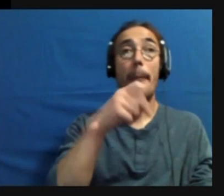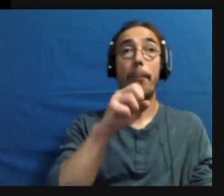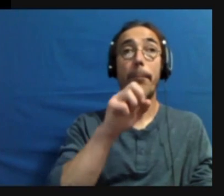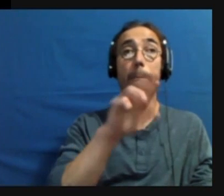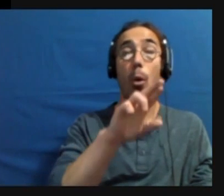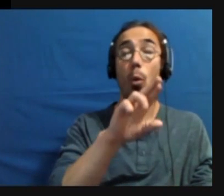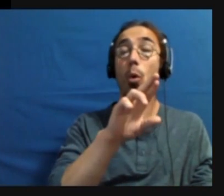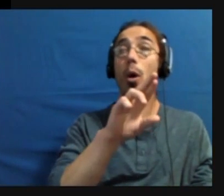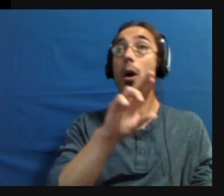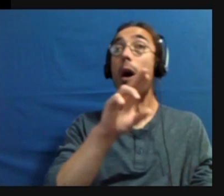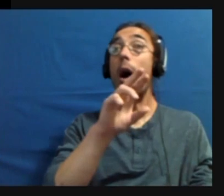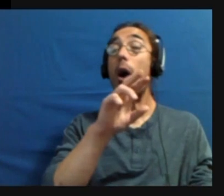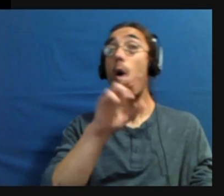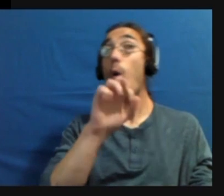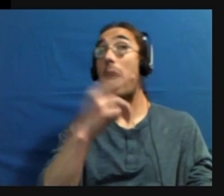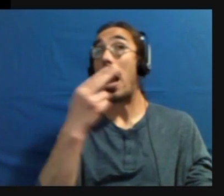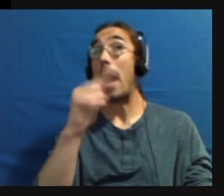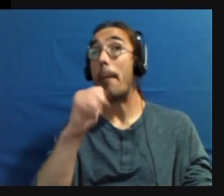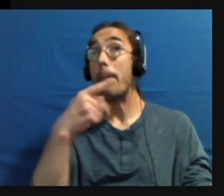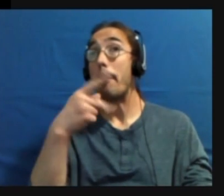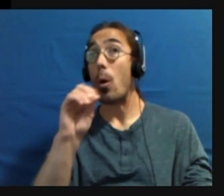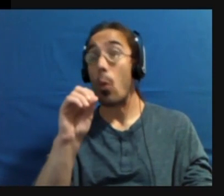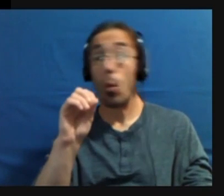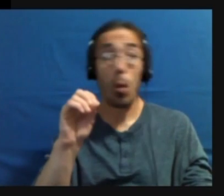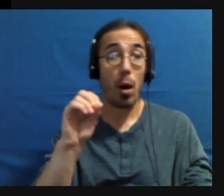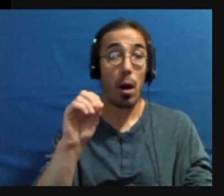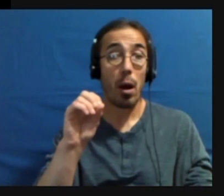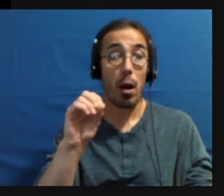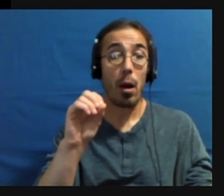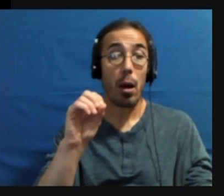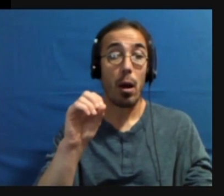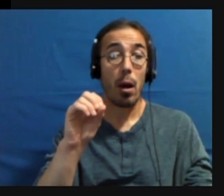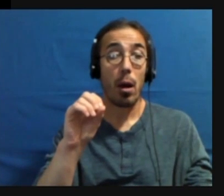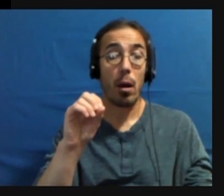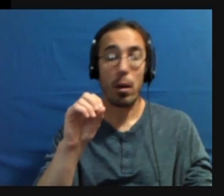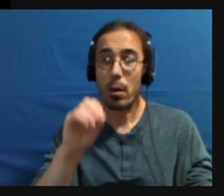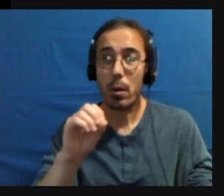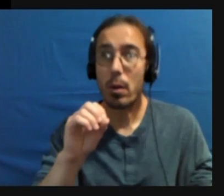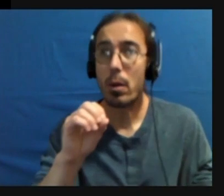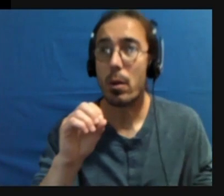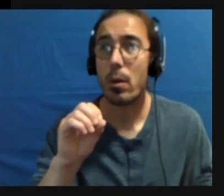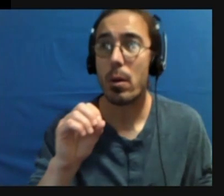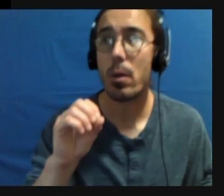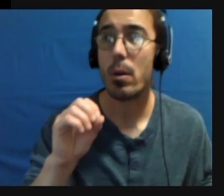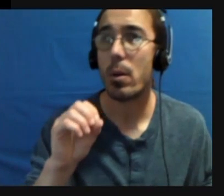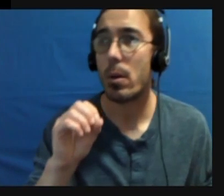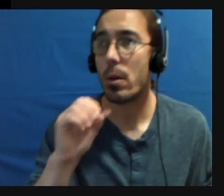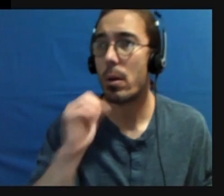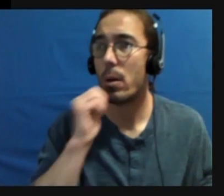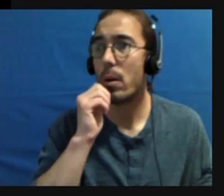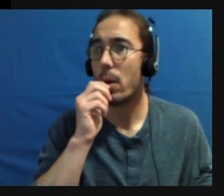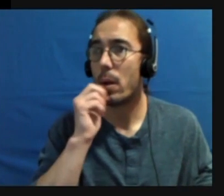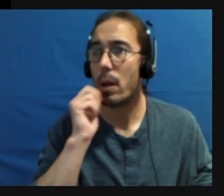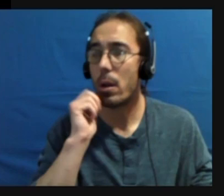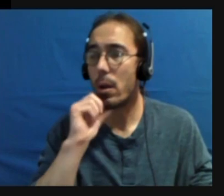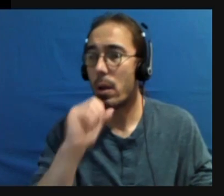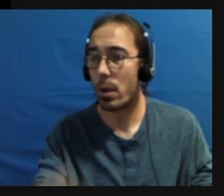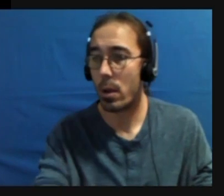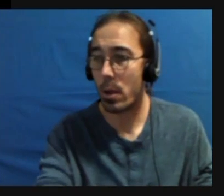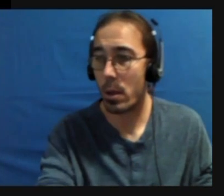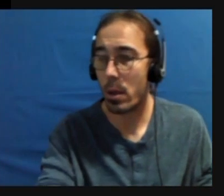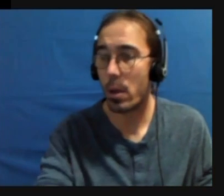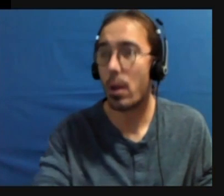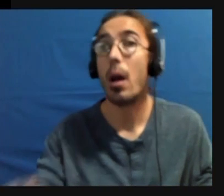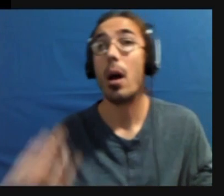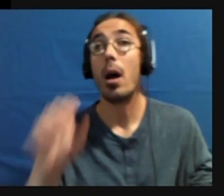gets us into like same food categories and this sort of thing that you may see if you look